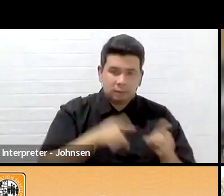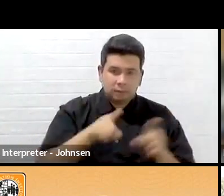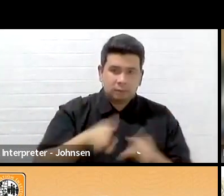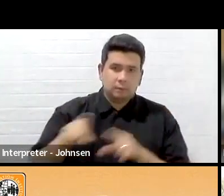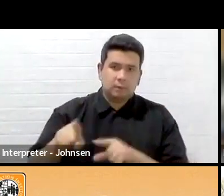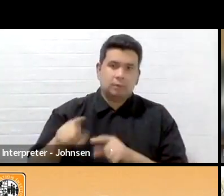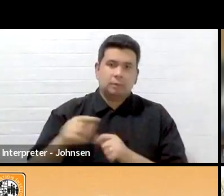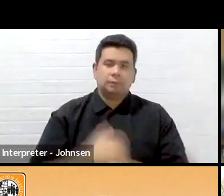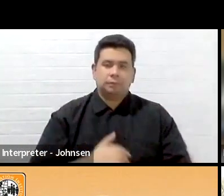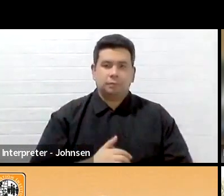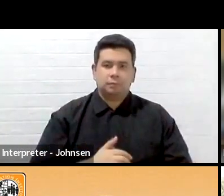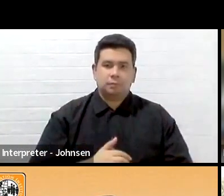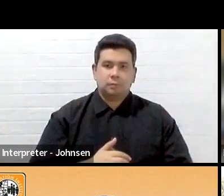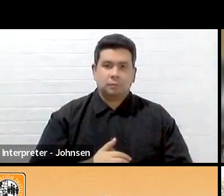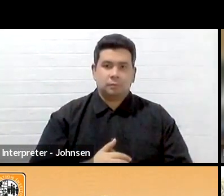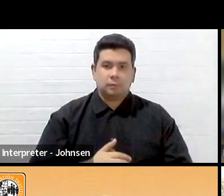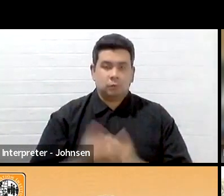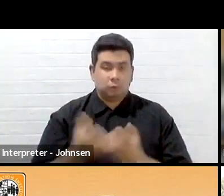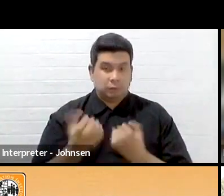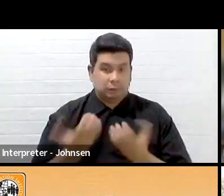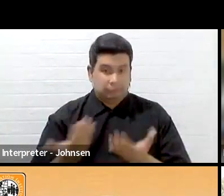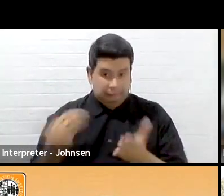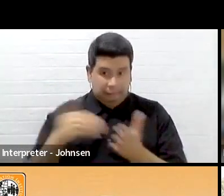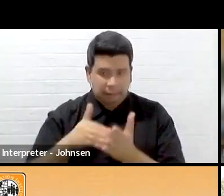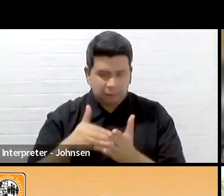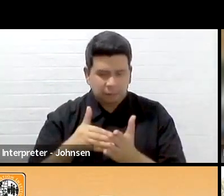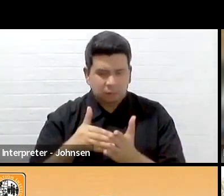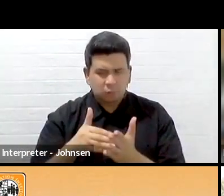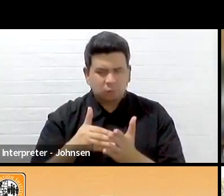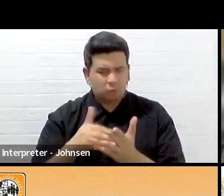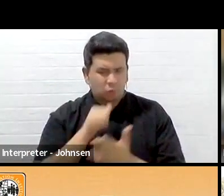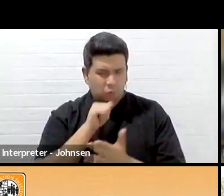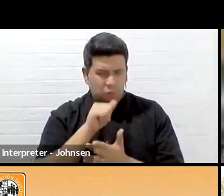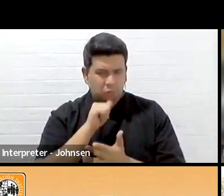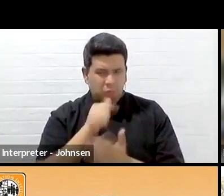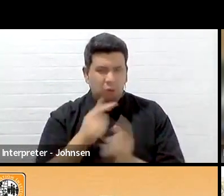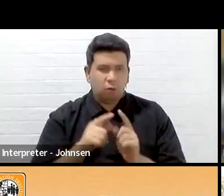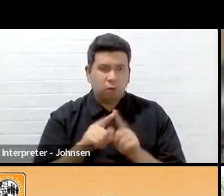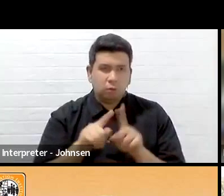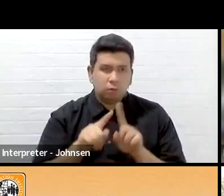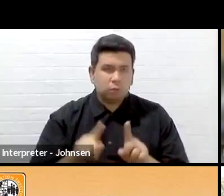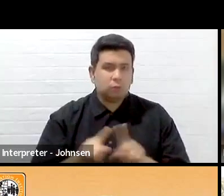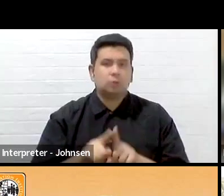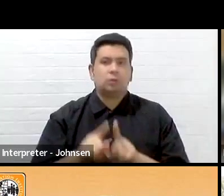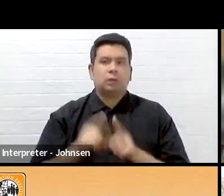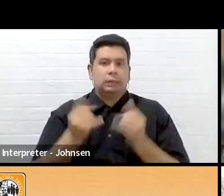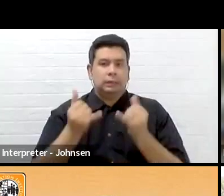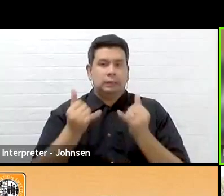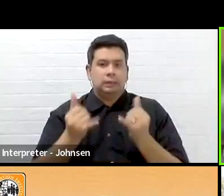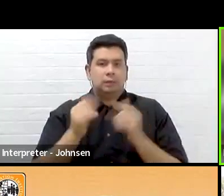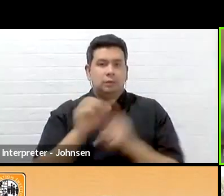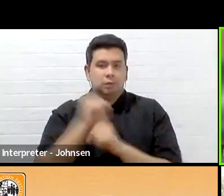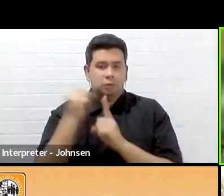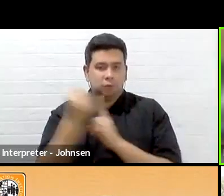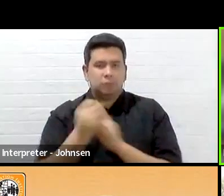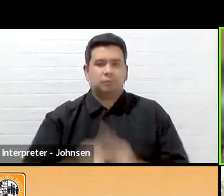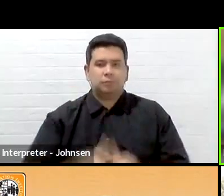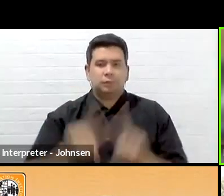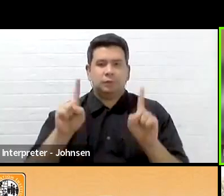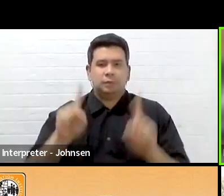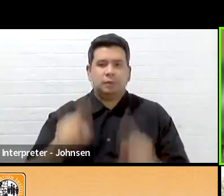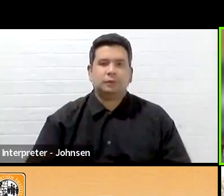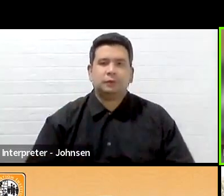were different. So yeah. Natuwa ako, may nagtanong din sa history paper. Actually, there's another